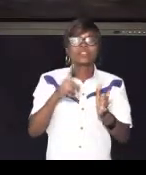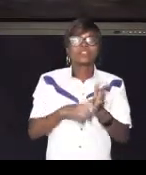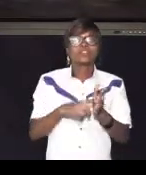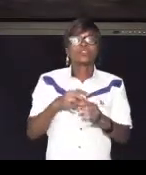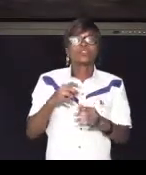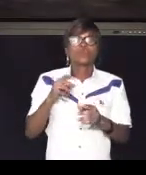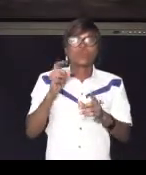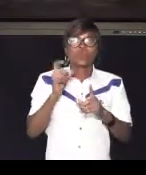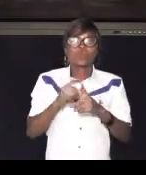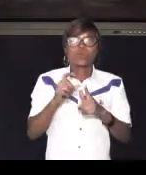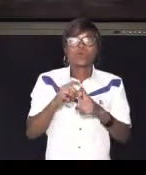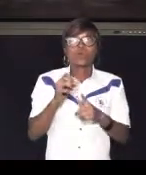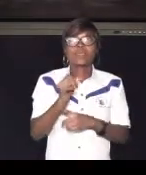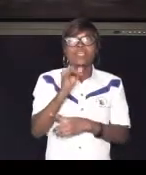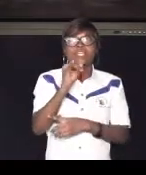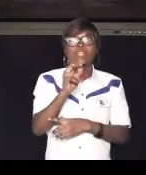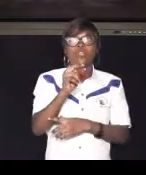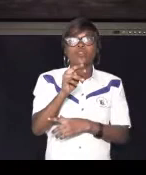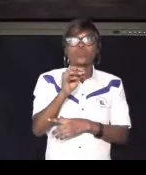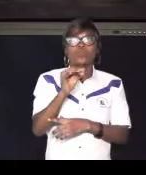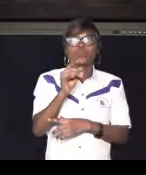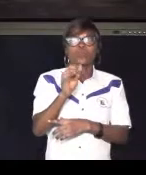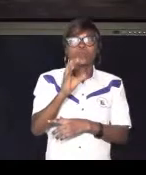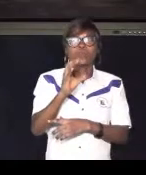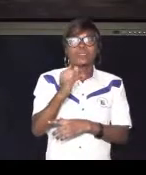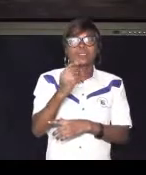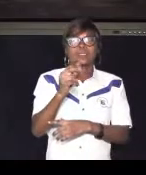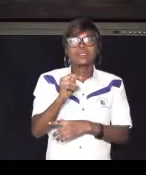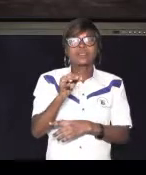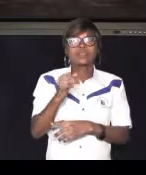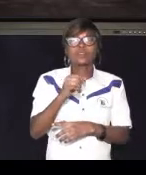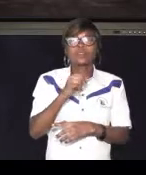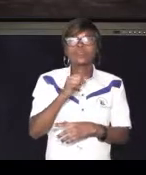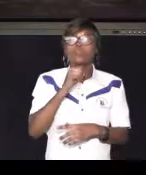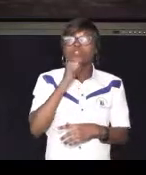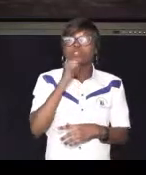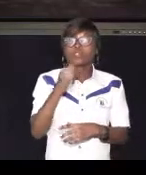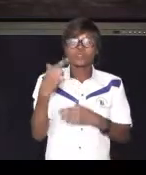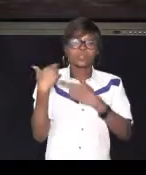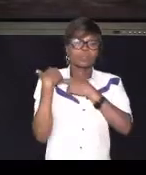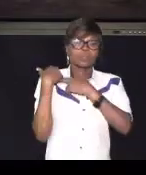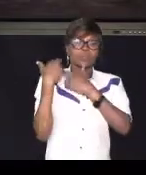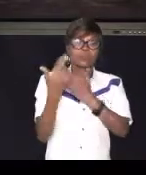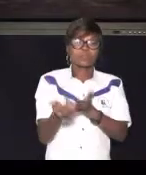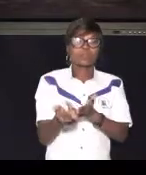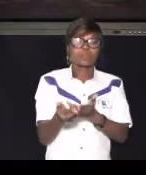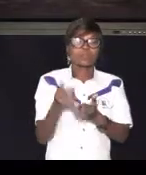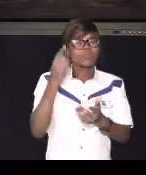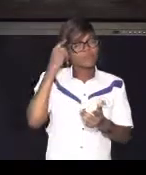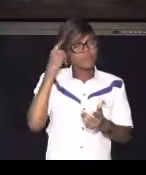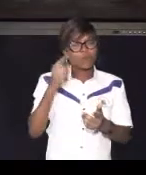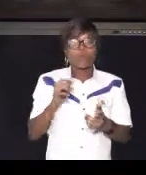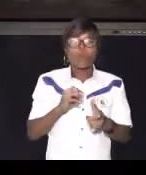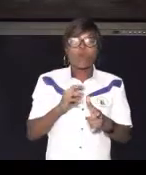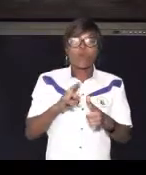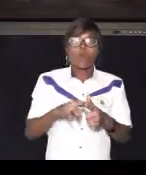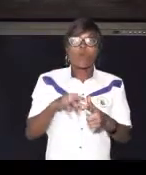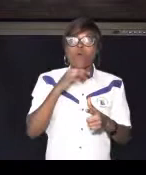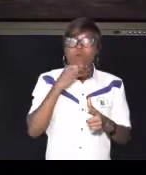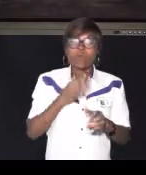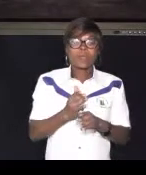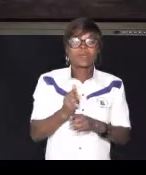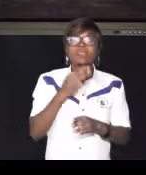word, innocent. What does it mean? It means not responsible for or directly involved in